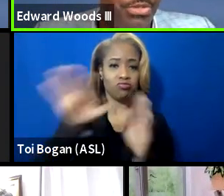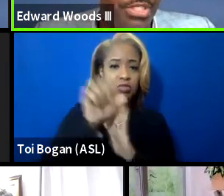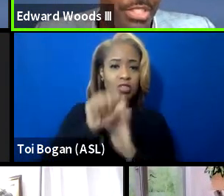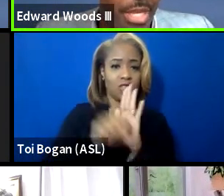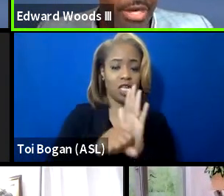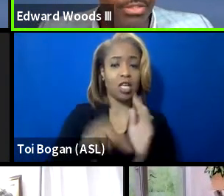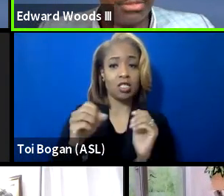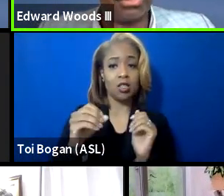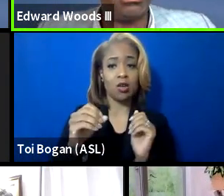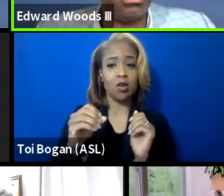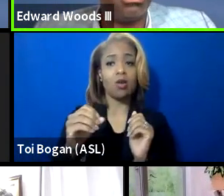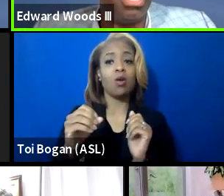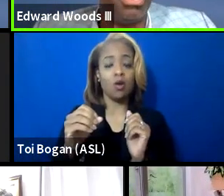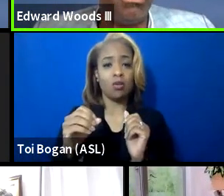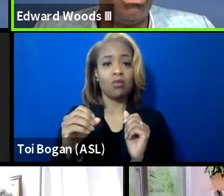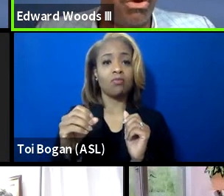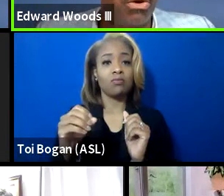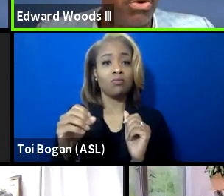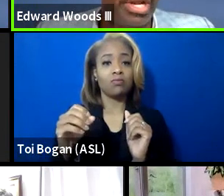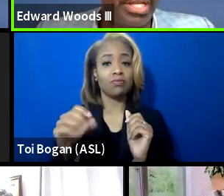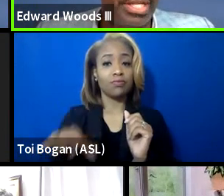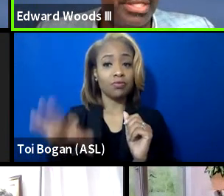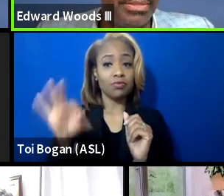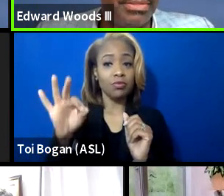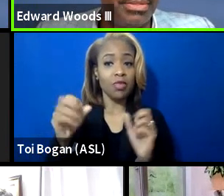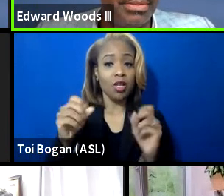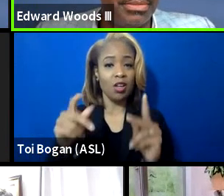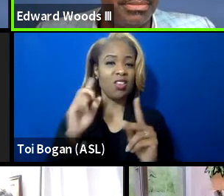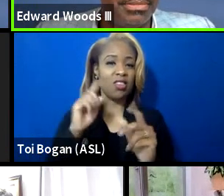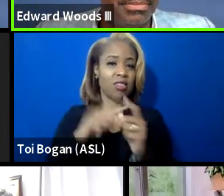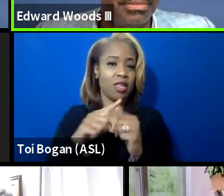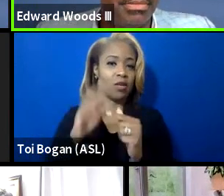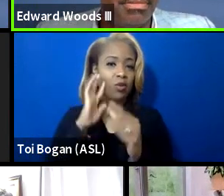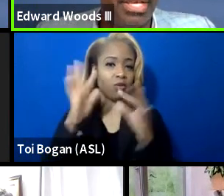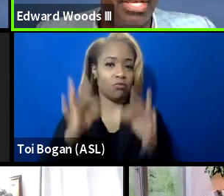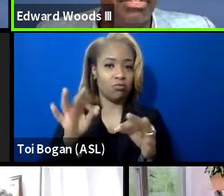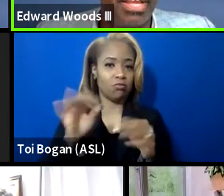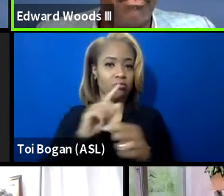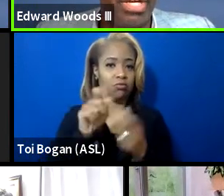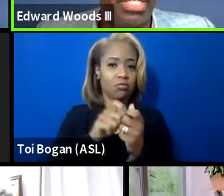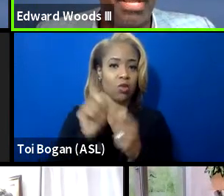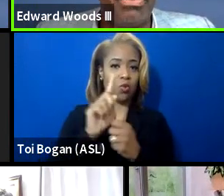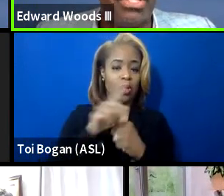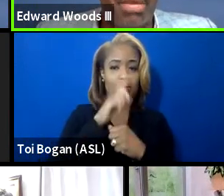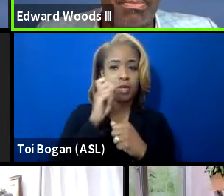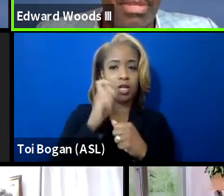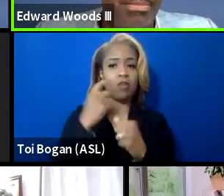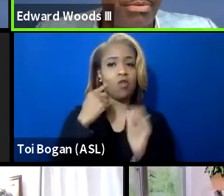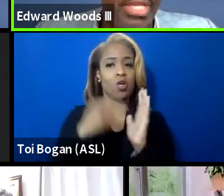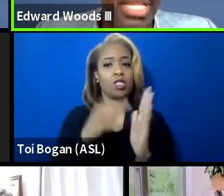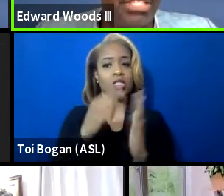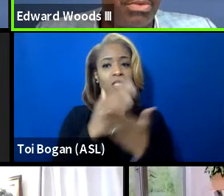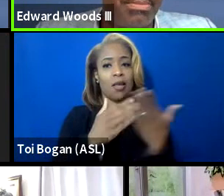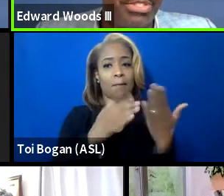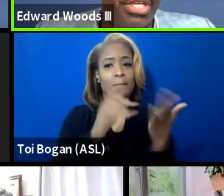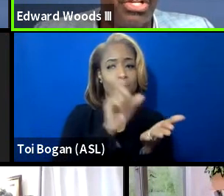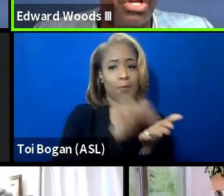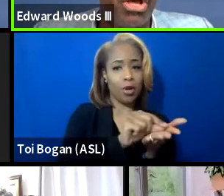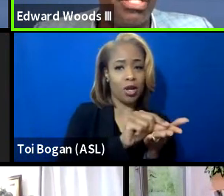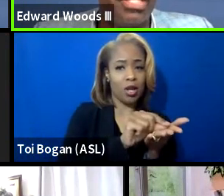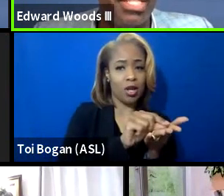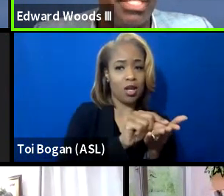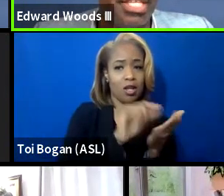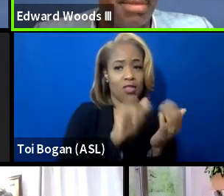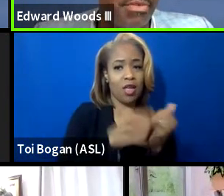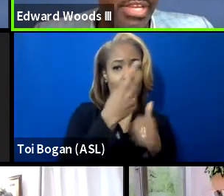our opportunities are, and then we'll go accordingly. Because like, for example, some would be print, that's one